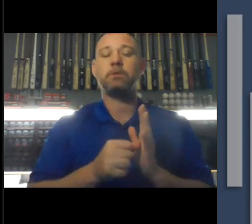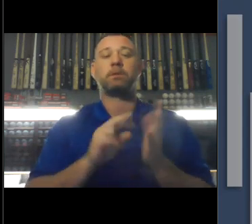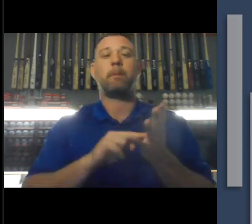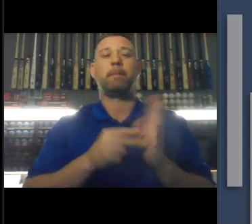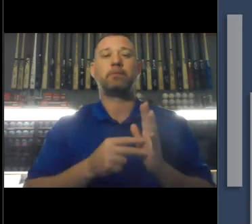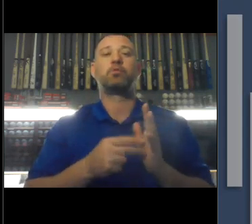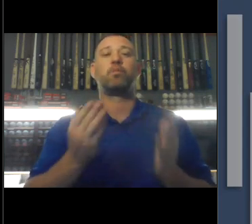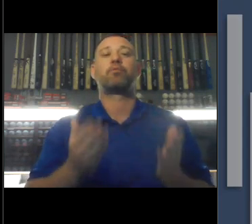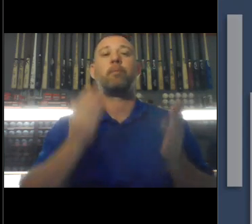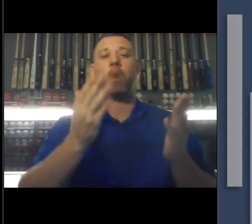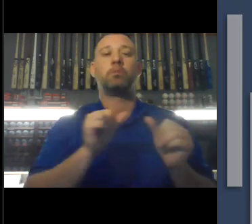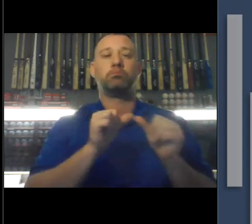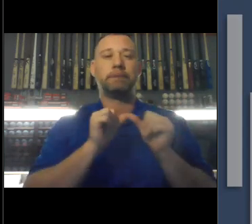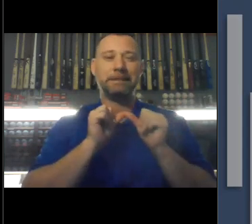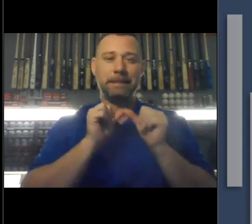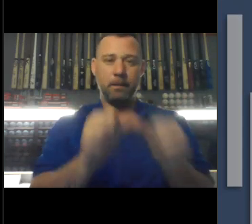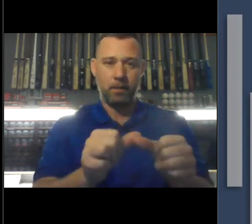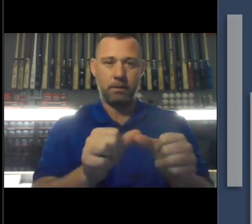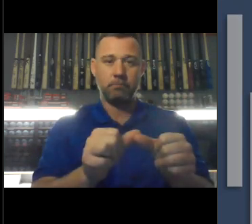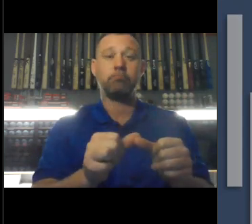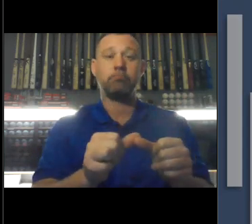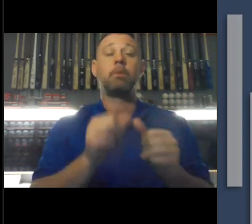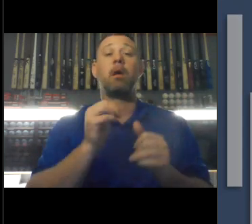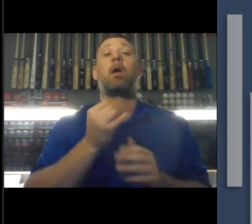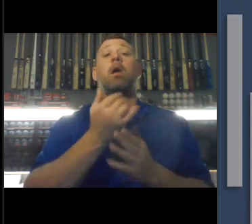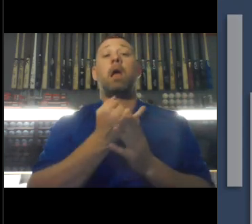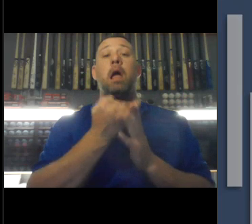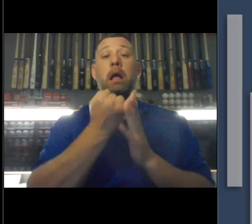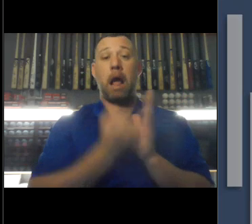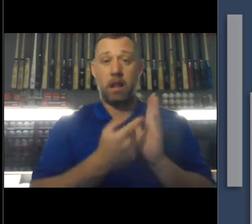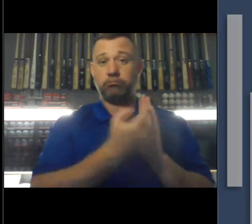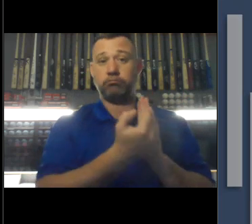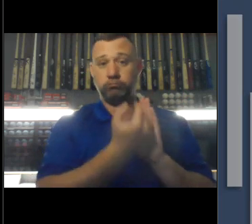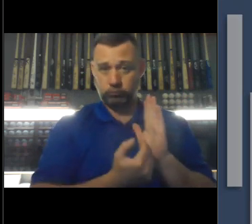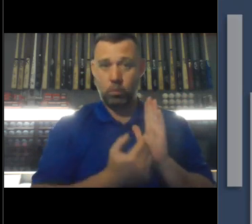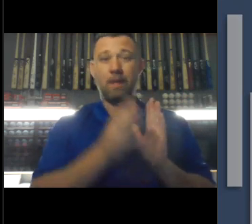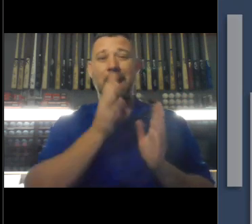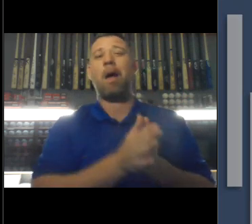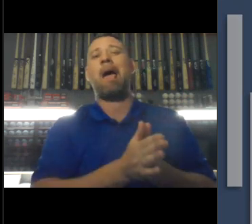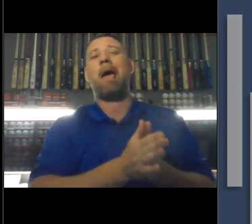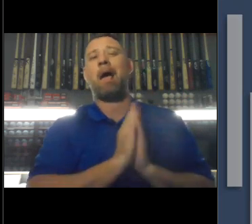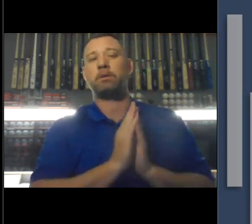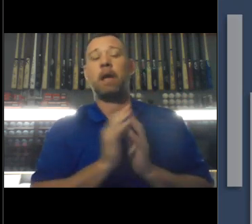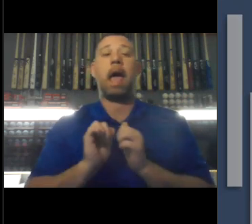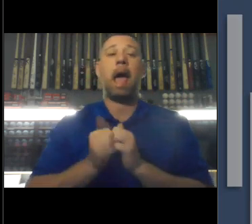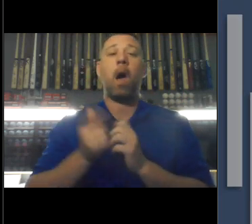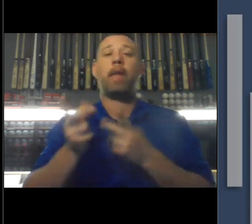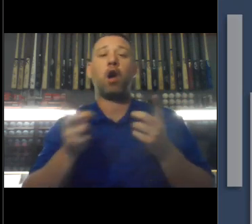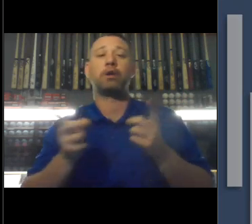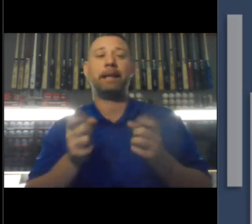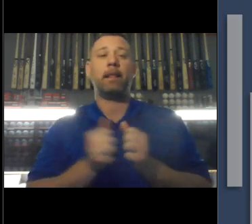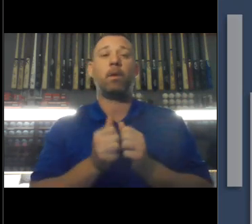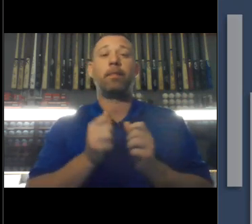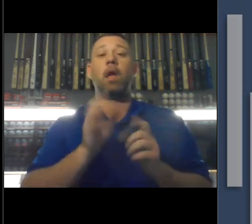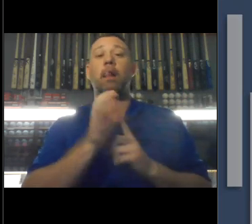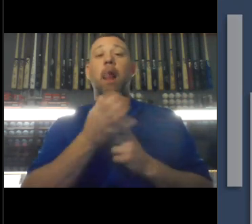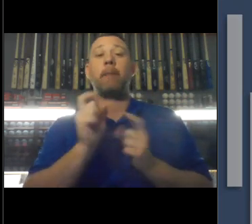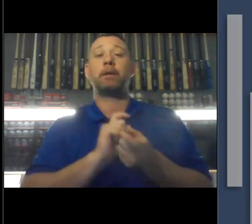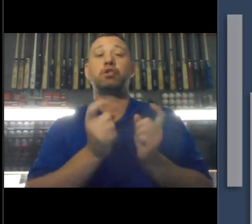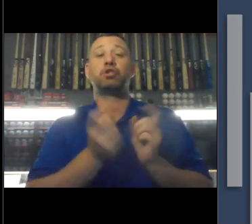sustainability. Guidelines will now ask for applicants to consider how their projects are dealing with climate change resiliency